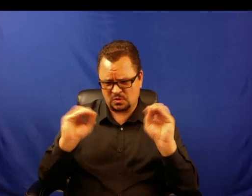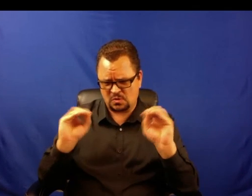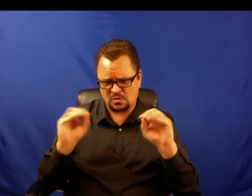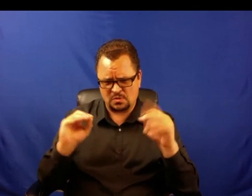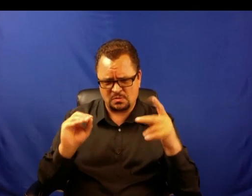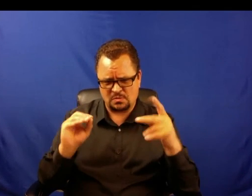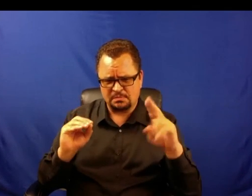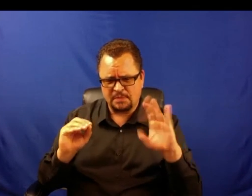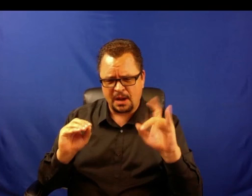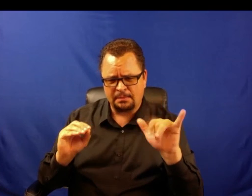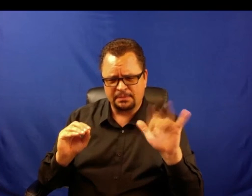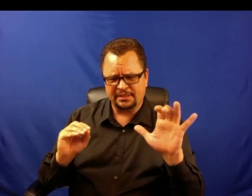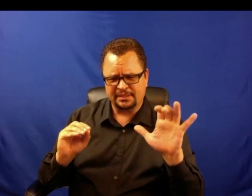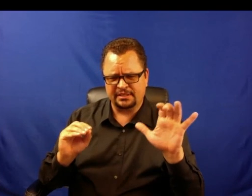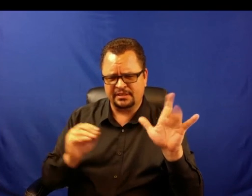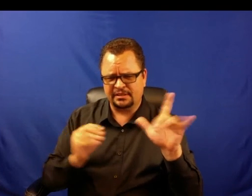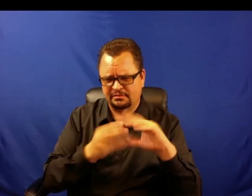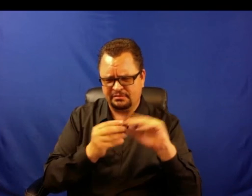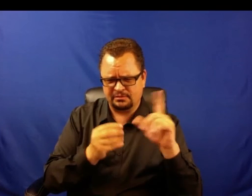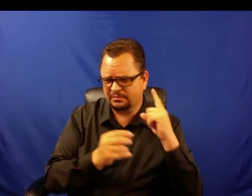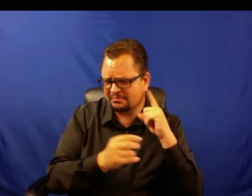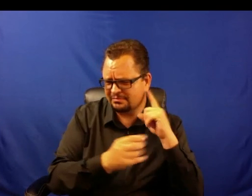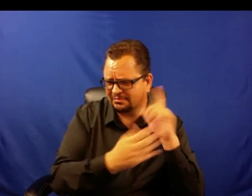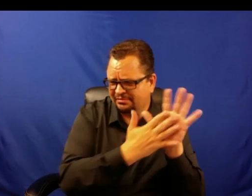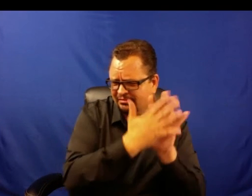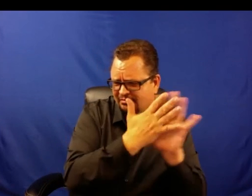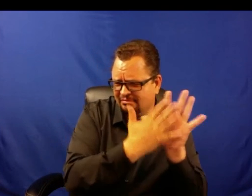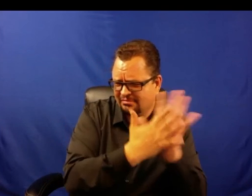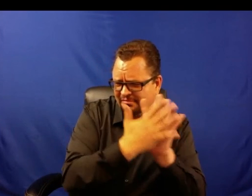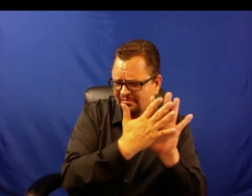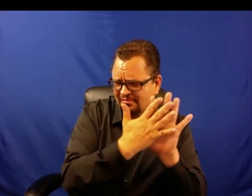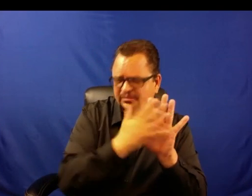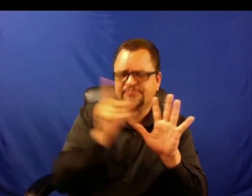Health members? Any final thoughts,